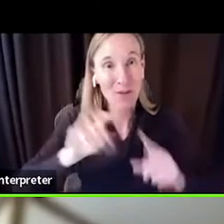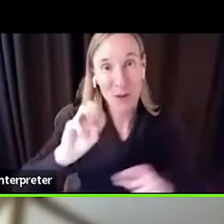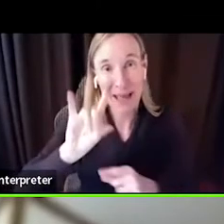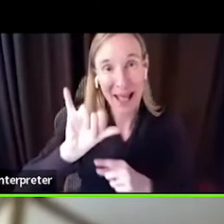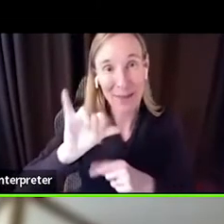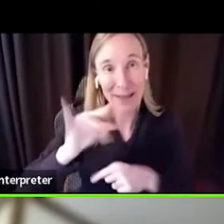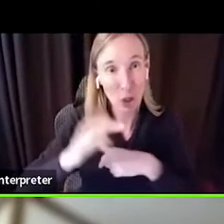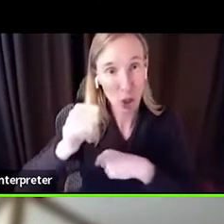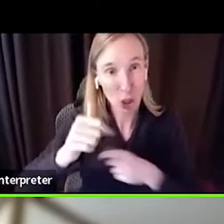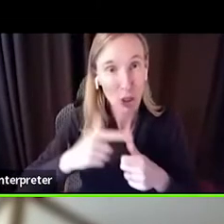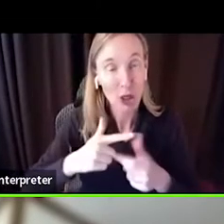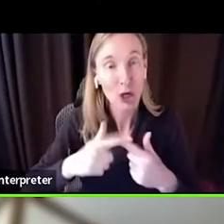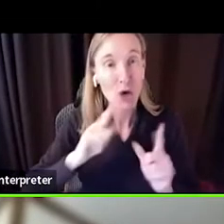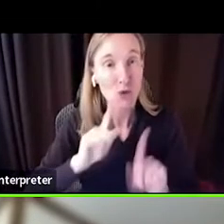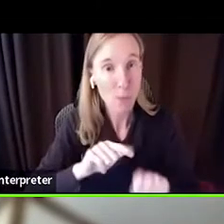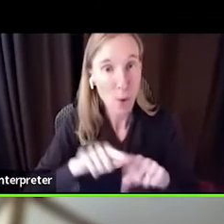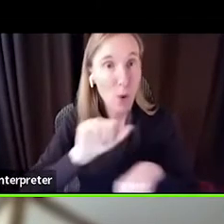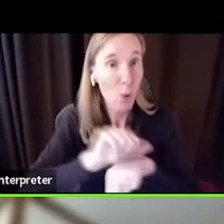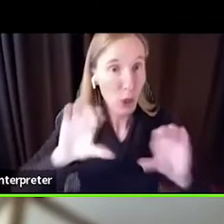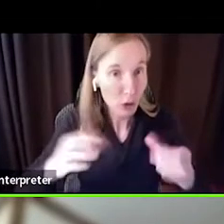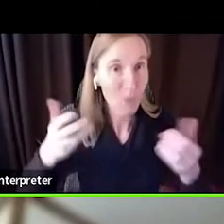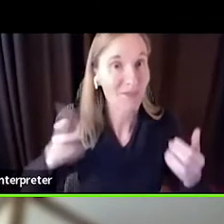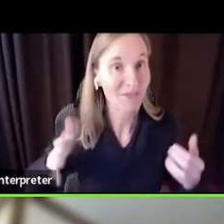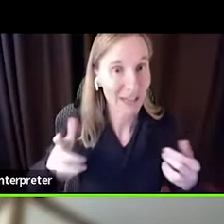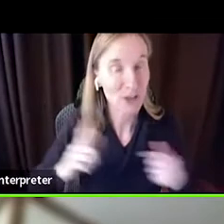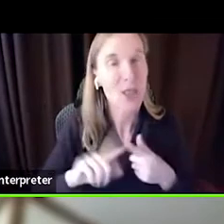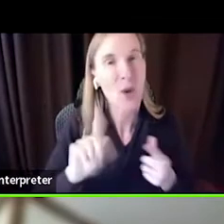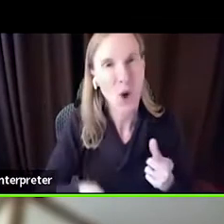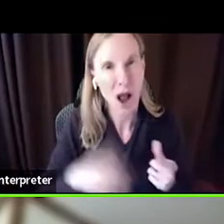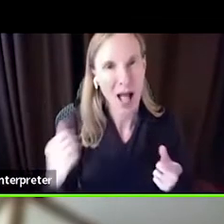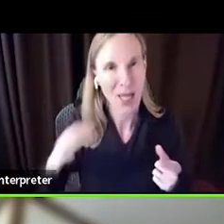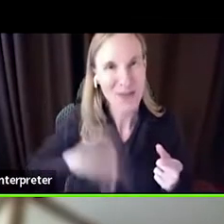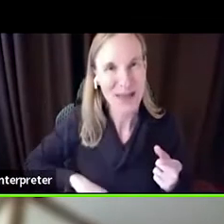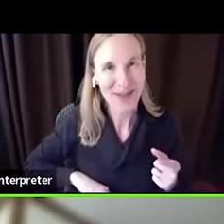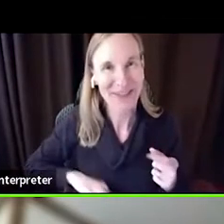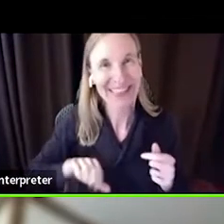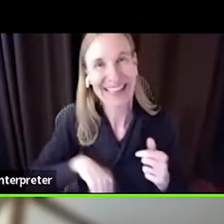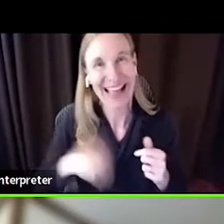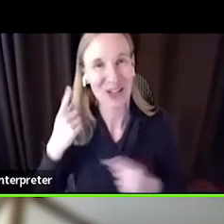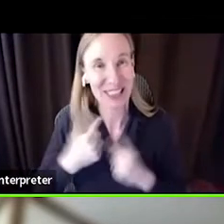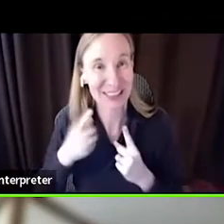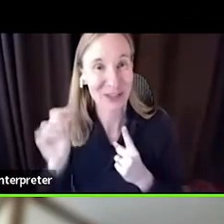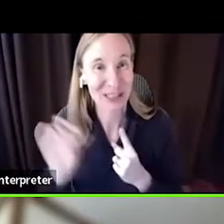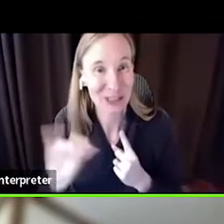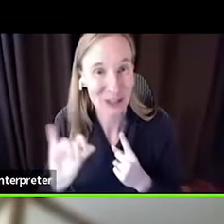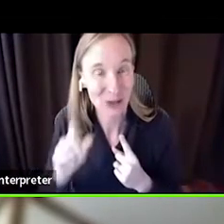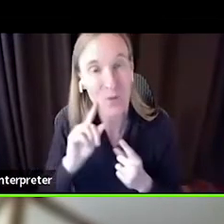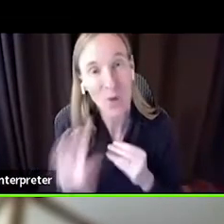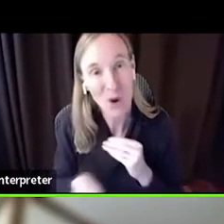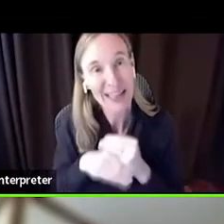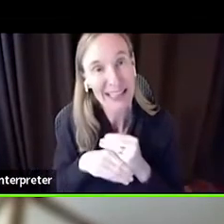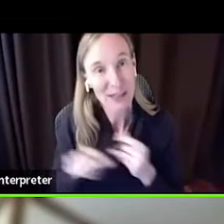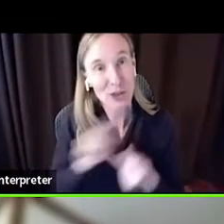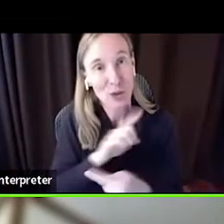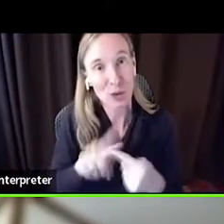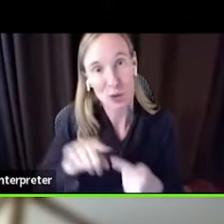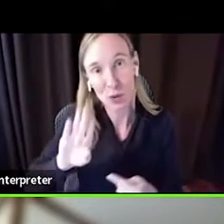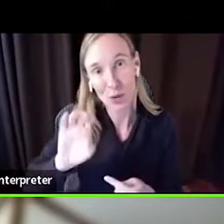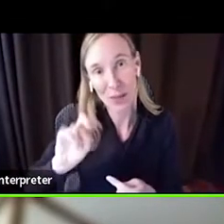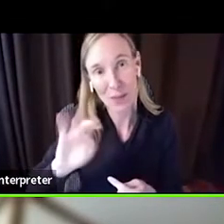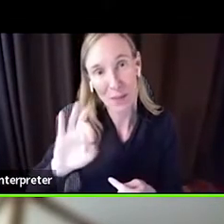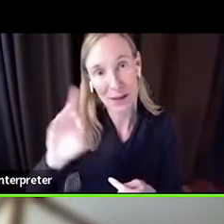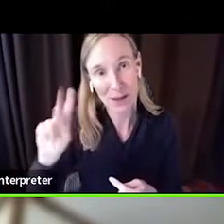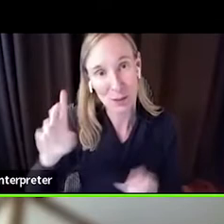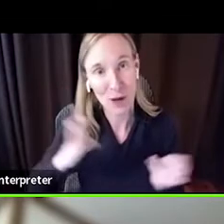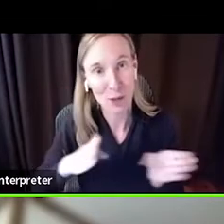and the working group, we did want to mention that there were other benefits under consideration for addition into the benchmark plan.